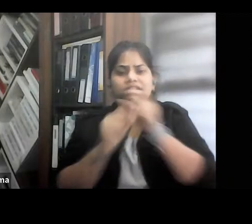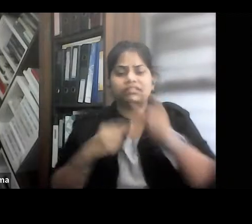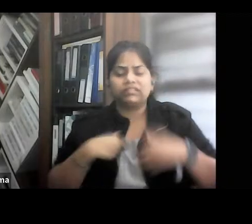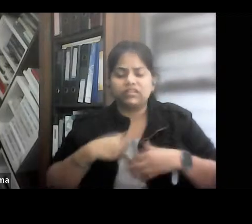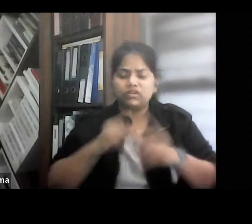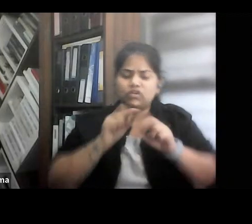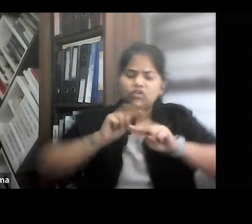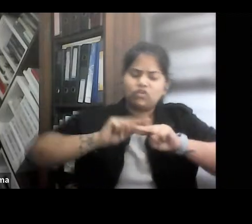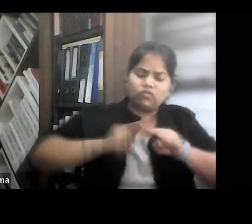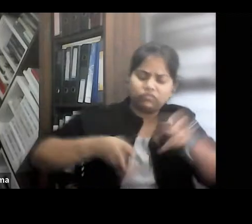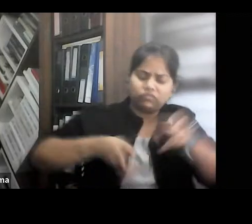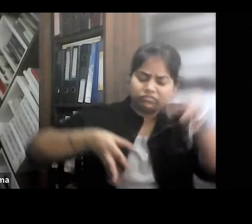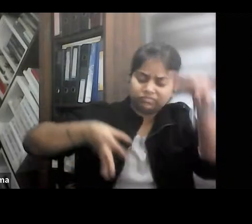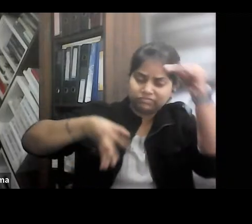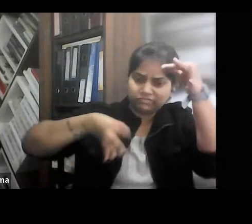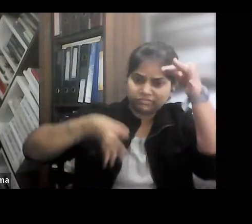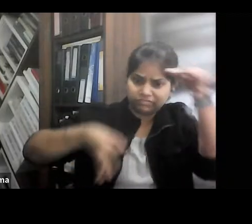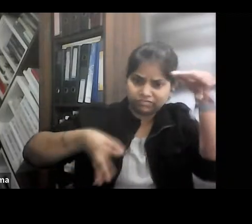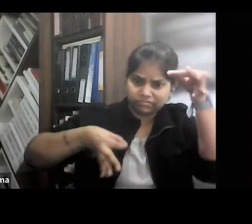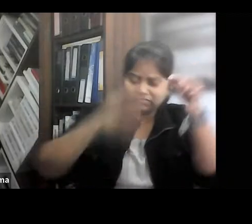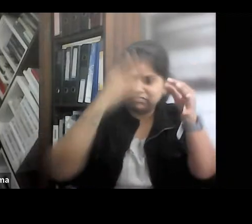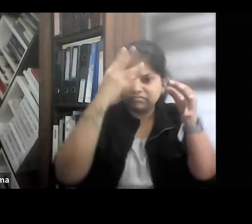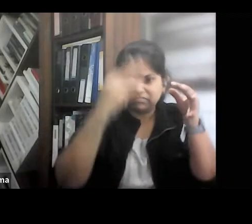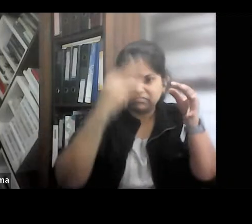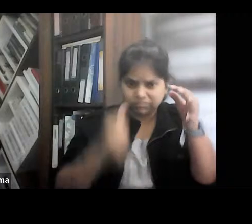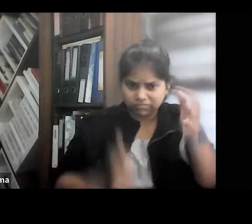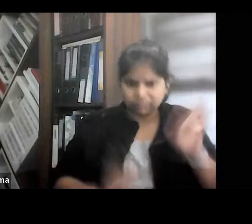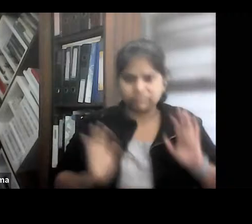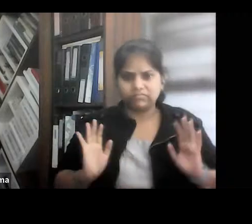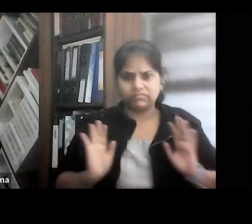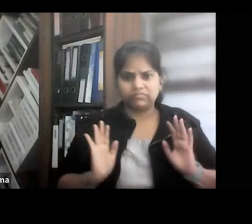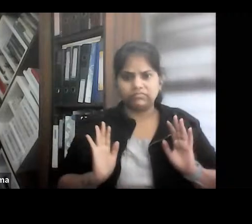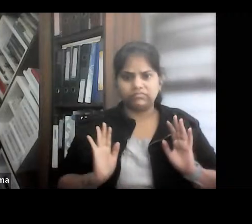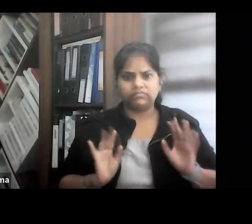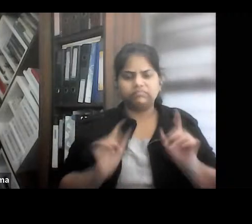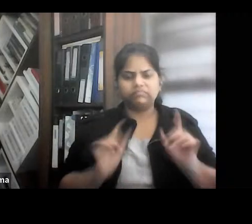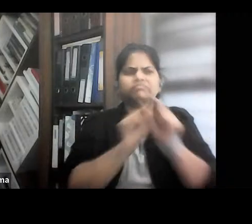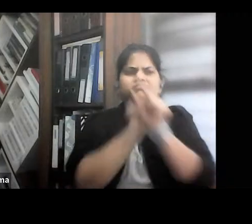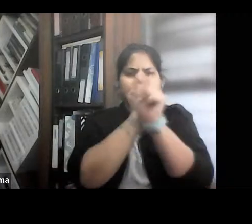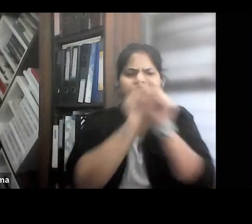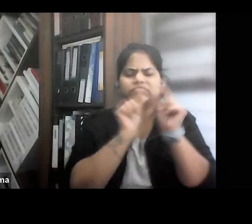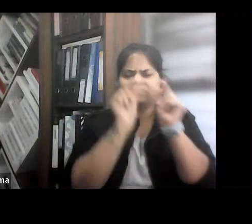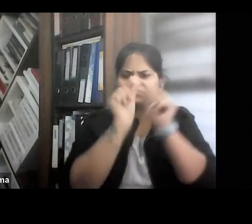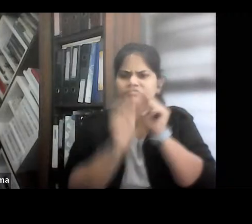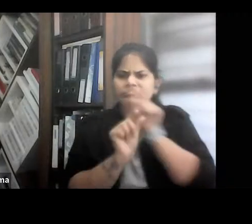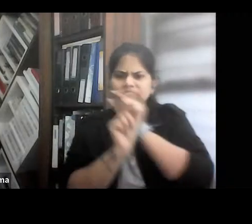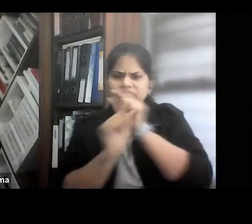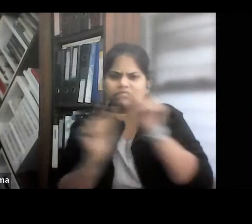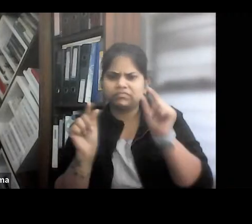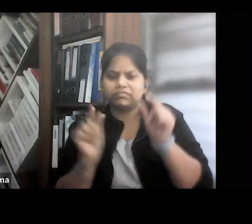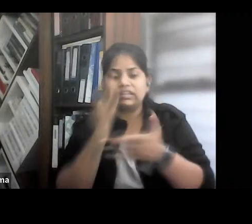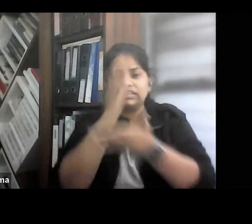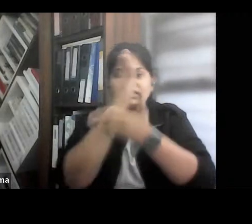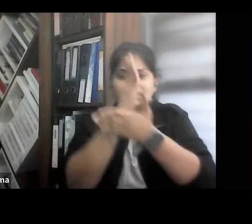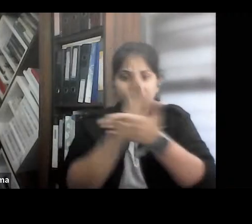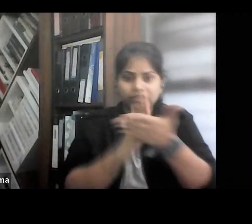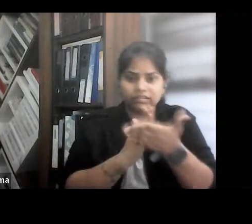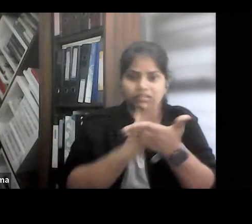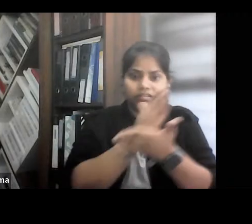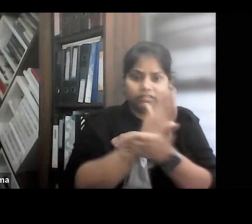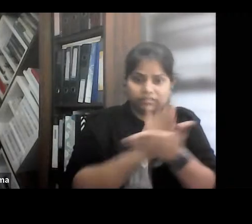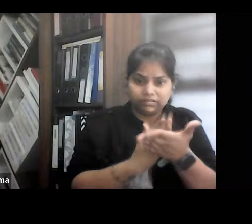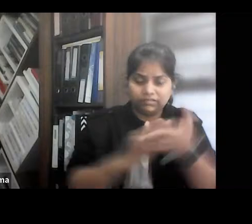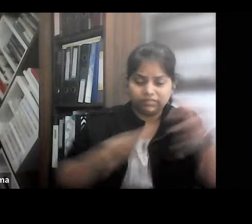presentation. To put it accurately, I have divided the entire subject